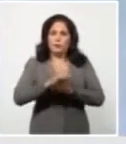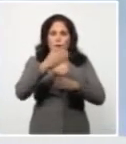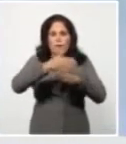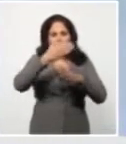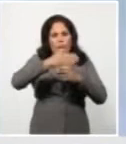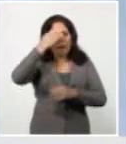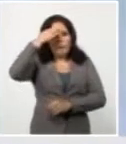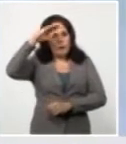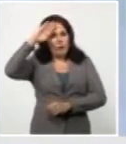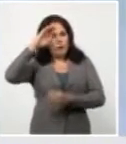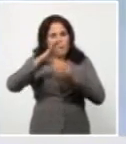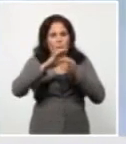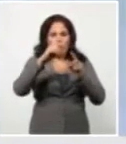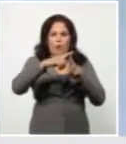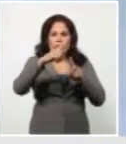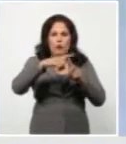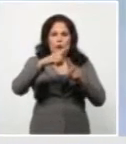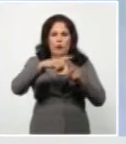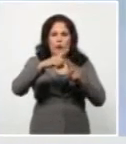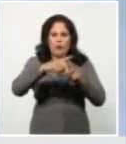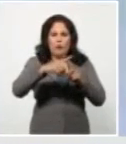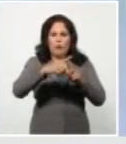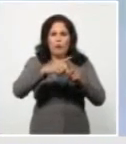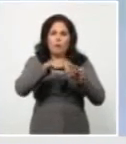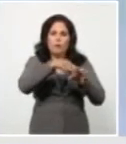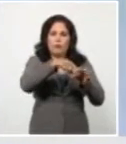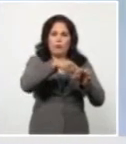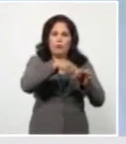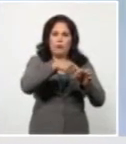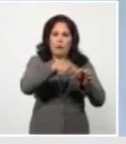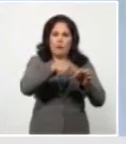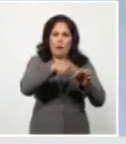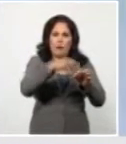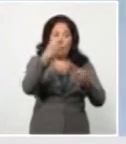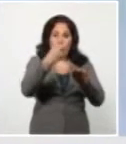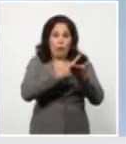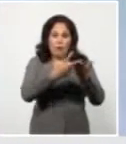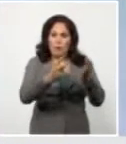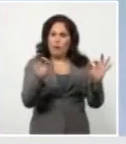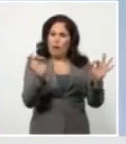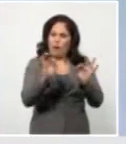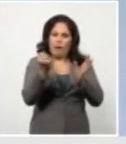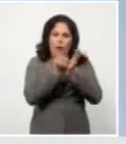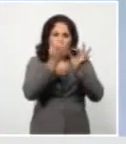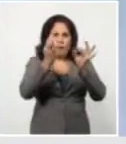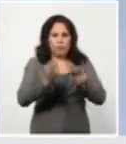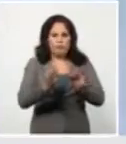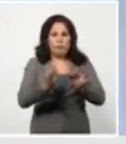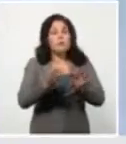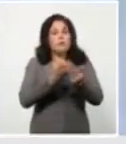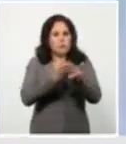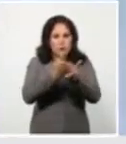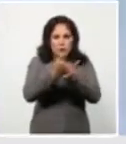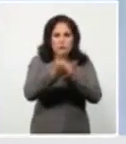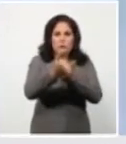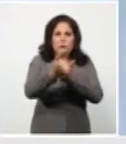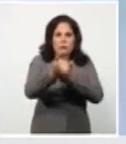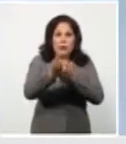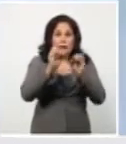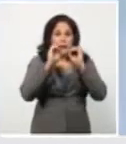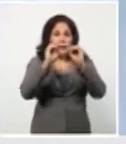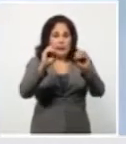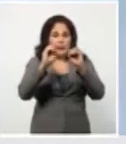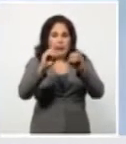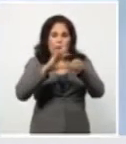Santi Espíritus, Camagüey, Las Tunas, Holguín, Santiago de Cuba, Guantánamo, and the Isle of